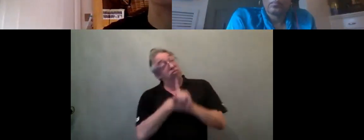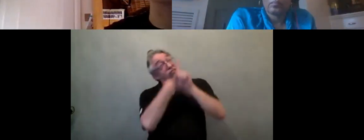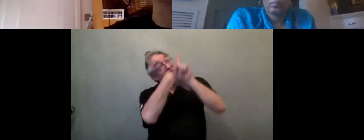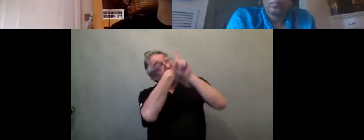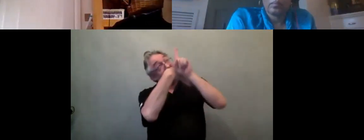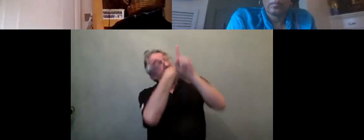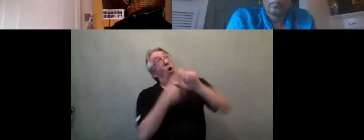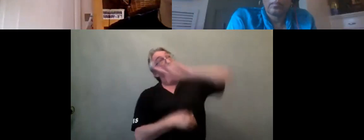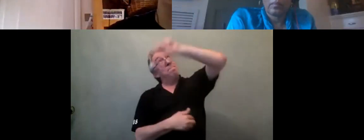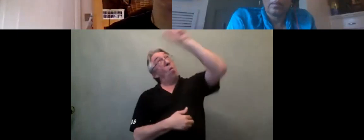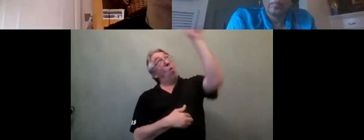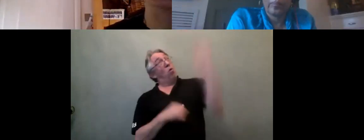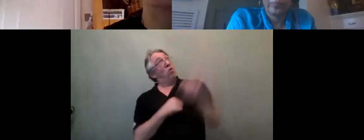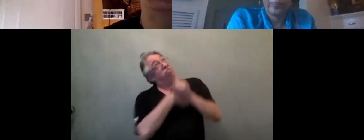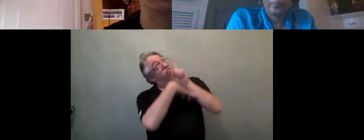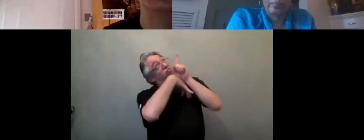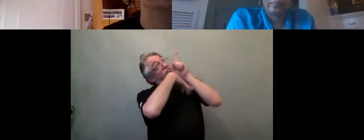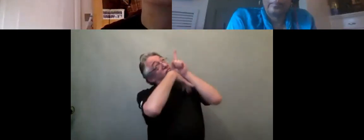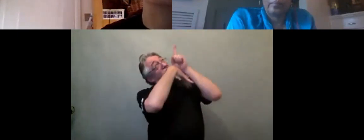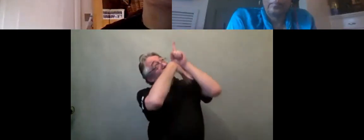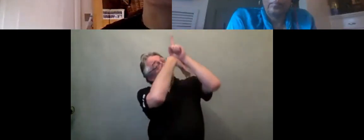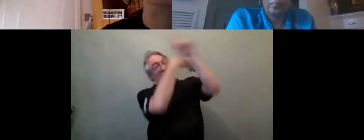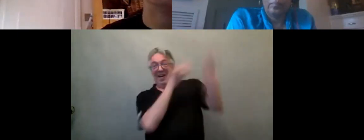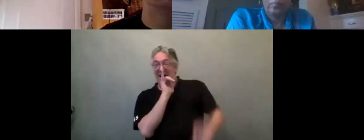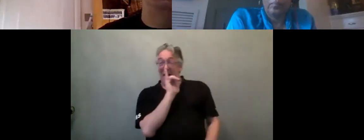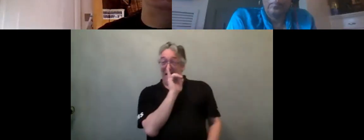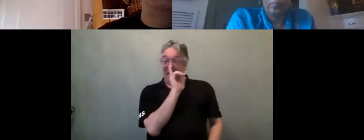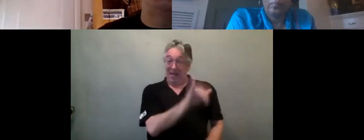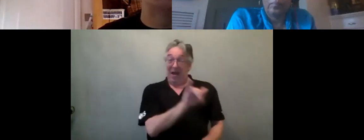think about what that really means.